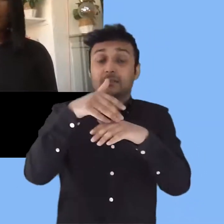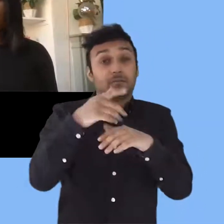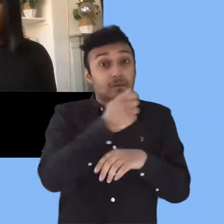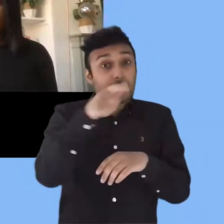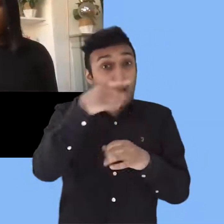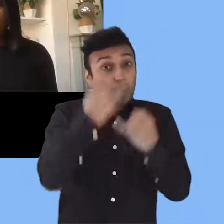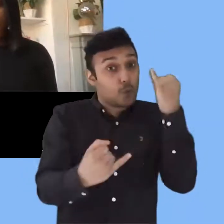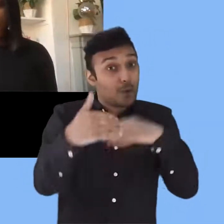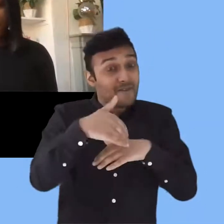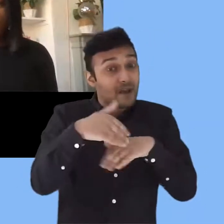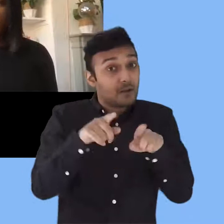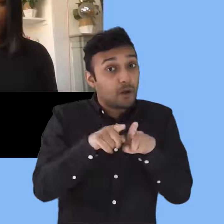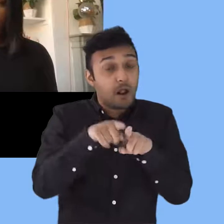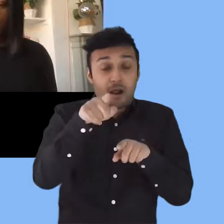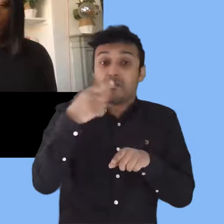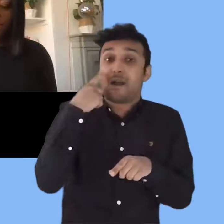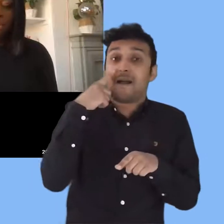the disproportion of impact,